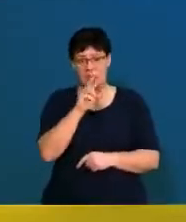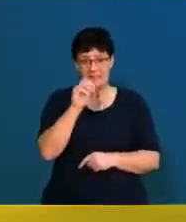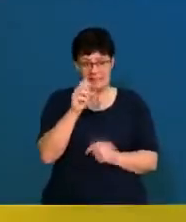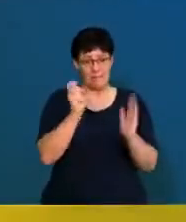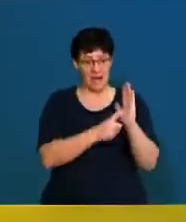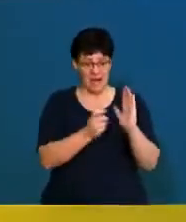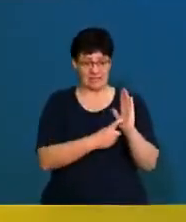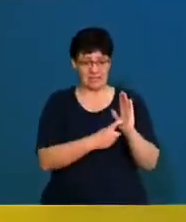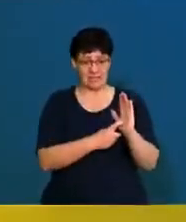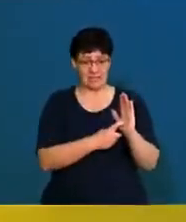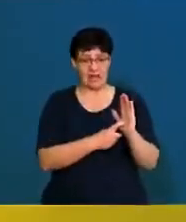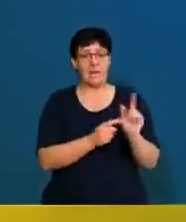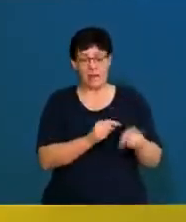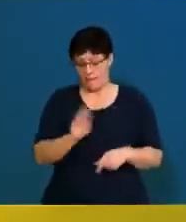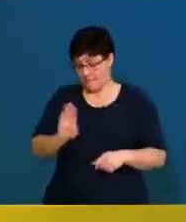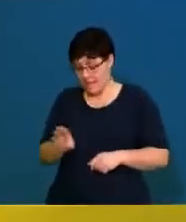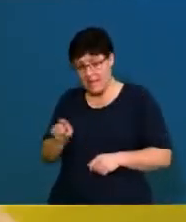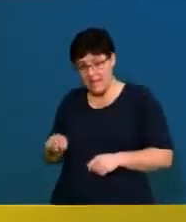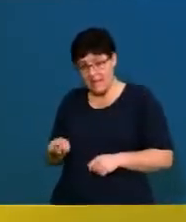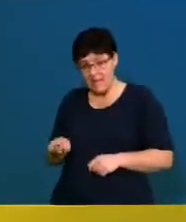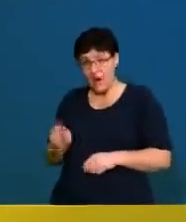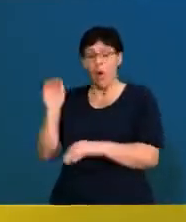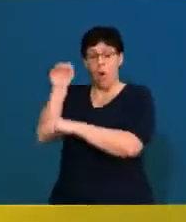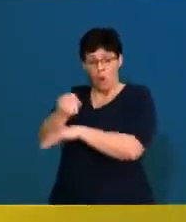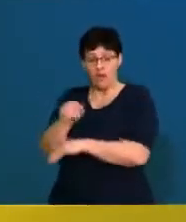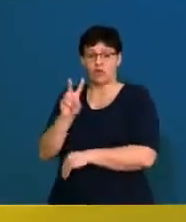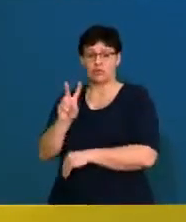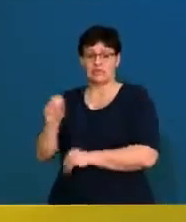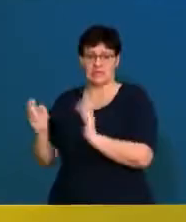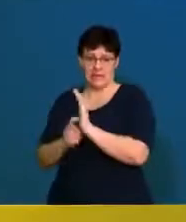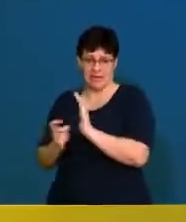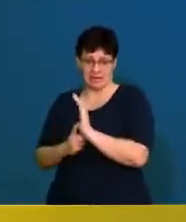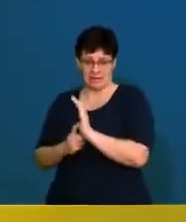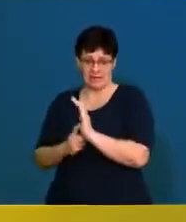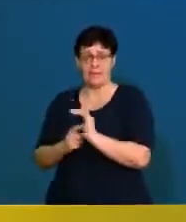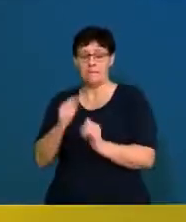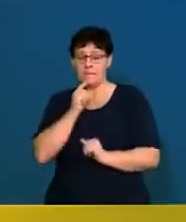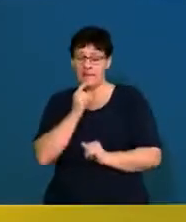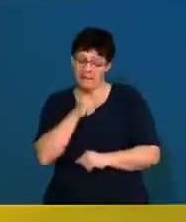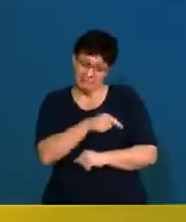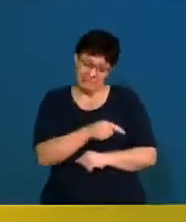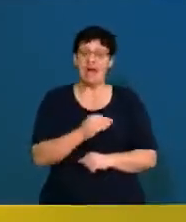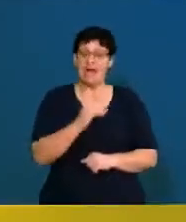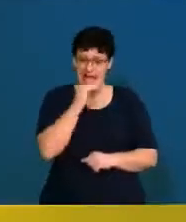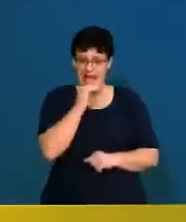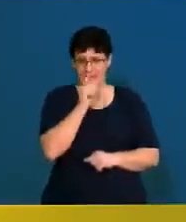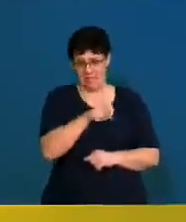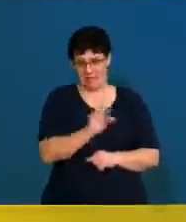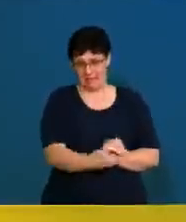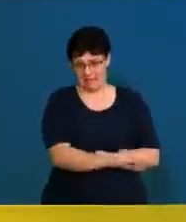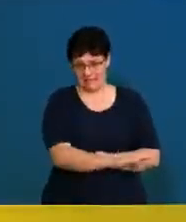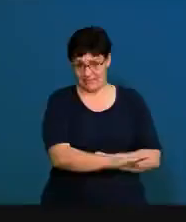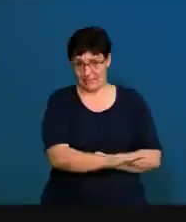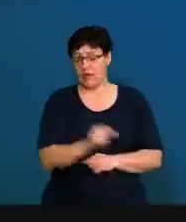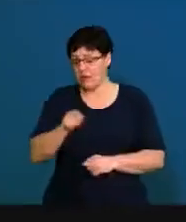in section B have actually more than 20 marks. So it says you need to allocate a decent amount of time for the multiple choice. And